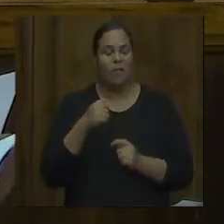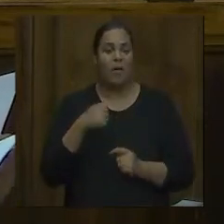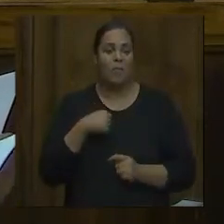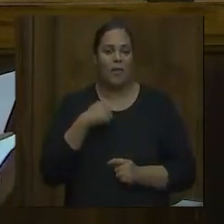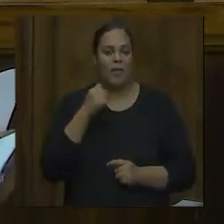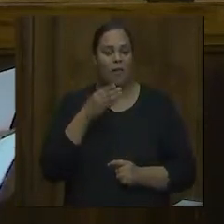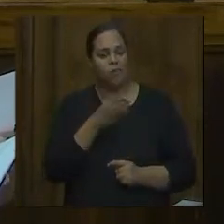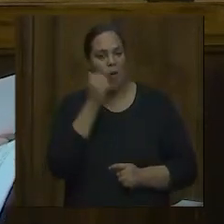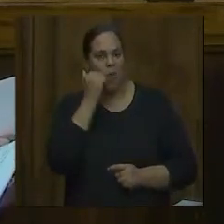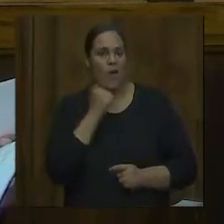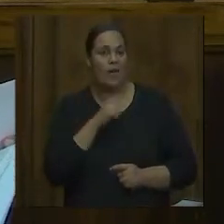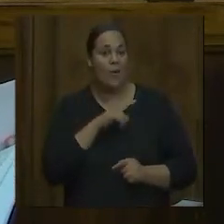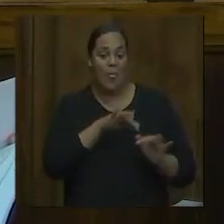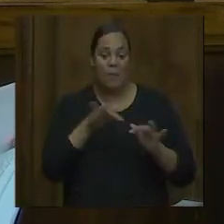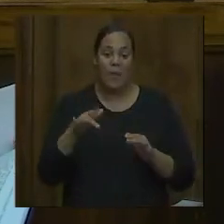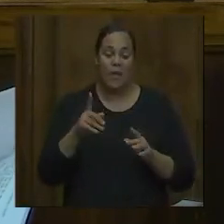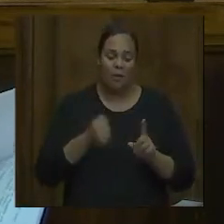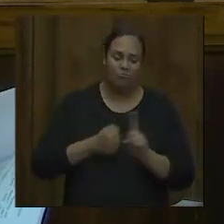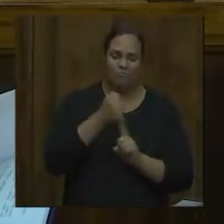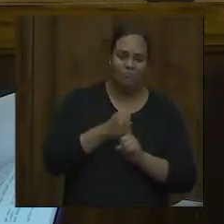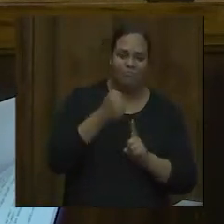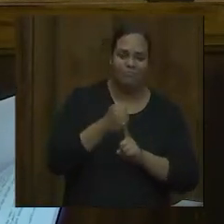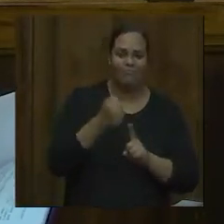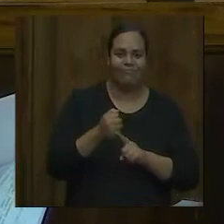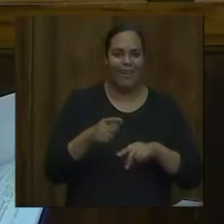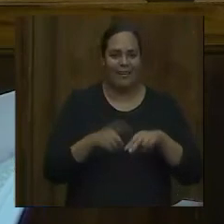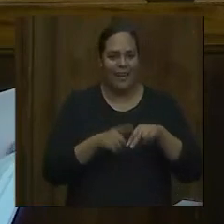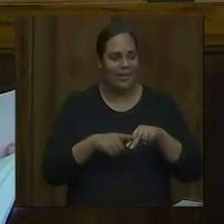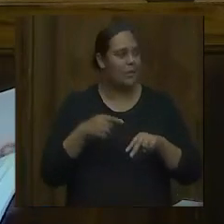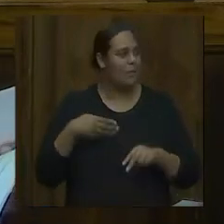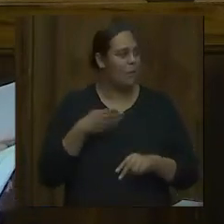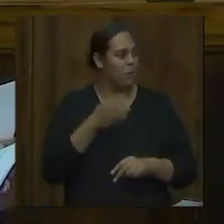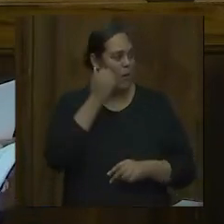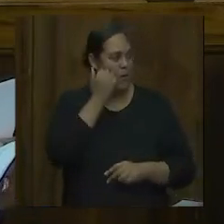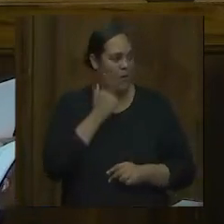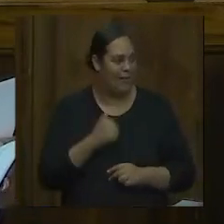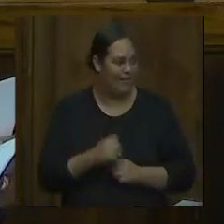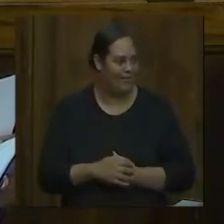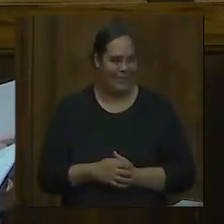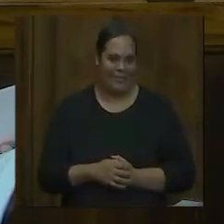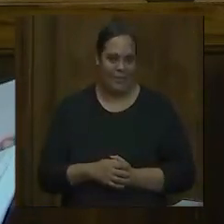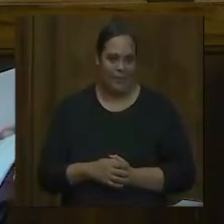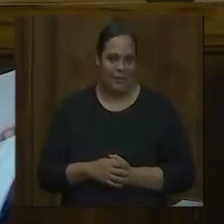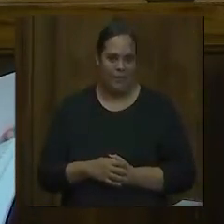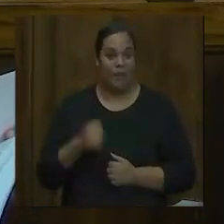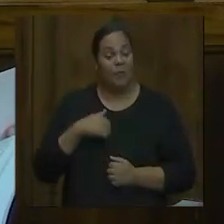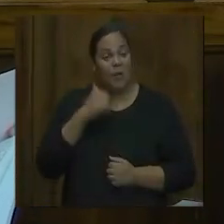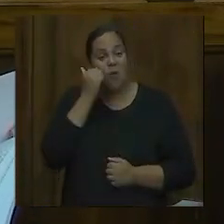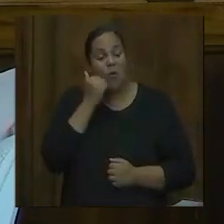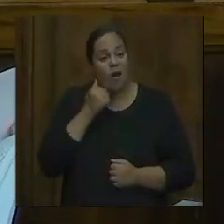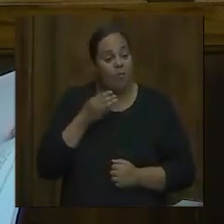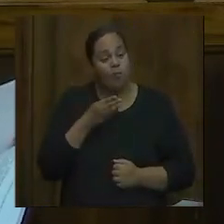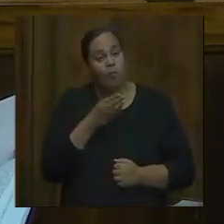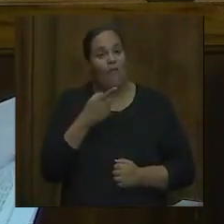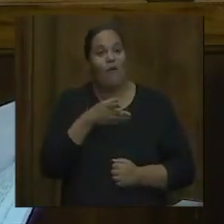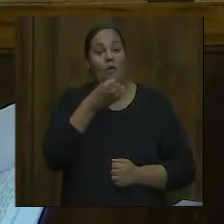there. When the people win the battle against AIDS, I want to lend a hand. I want to be there